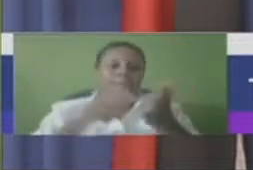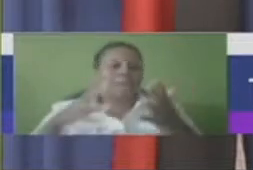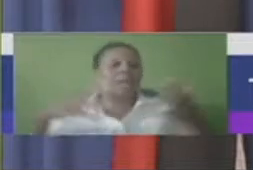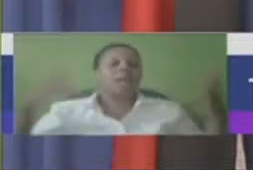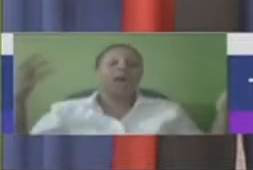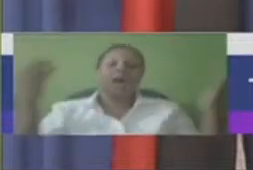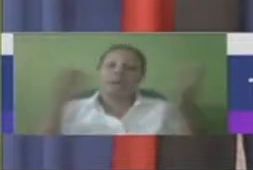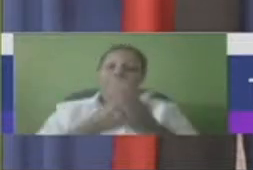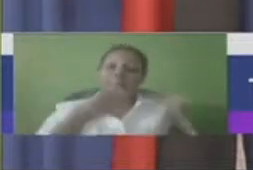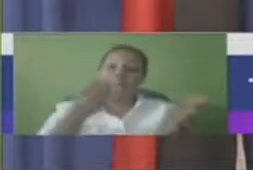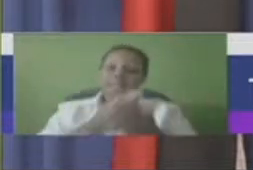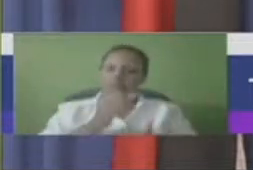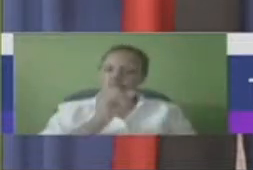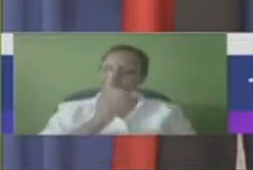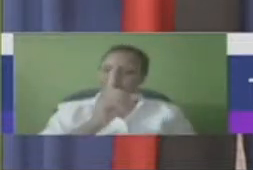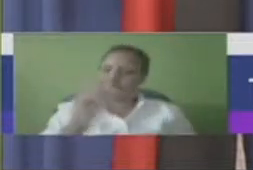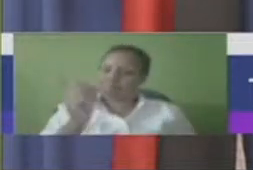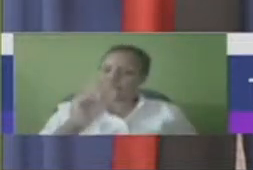So,